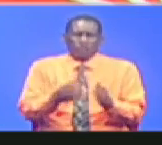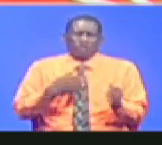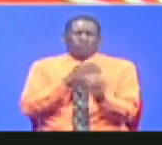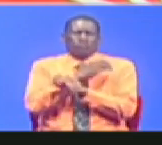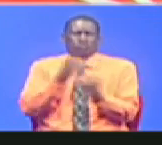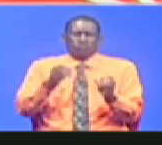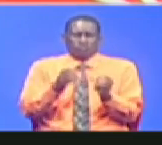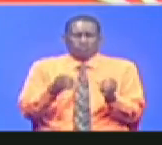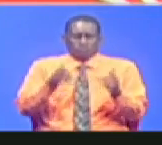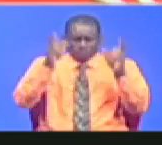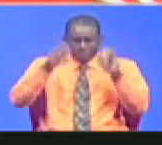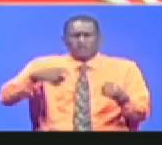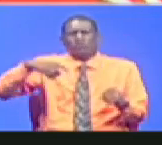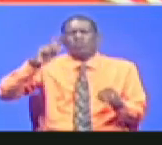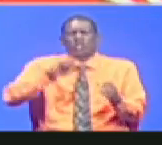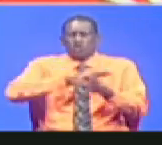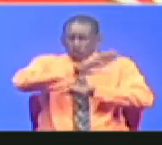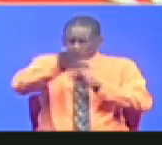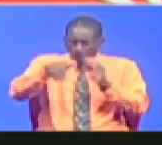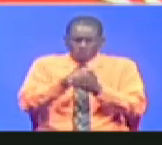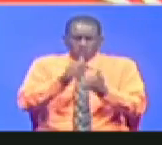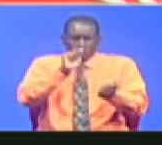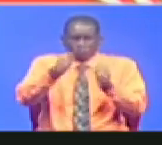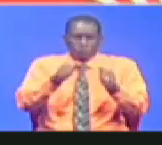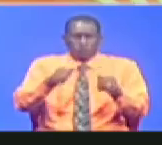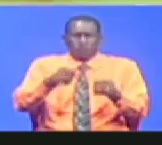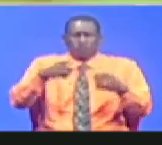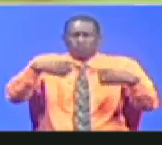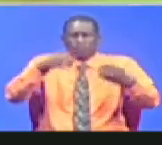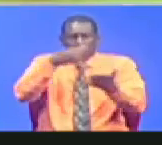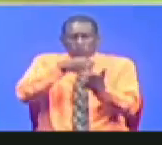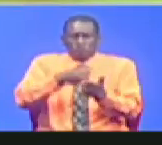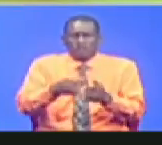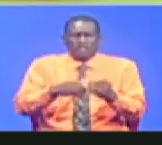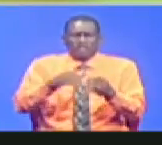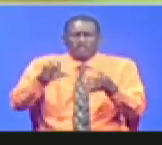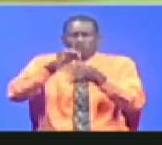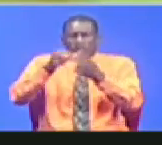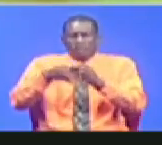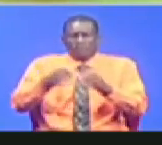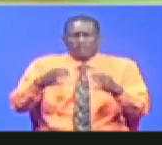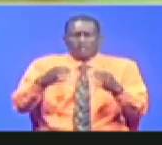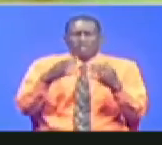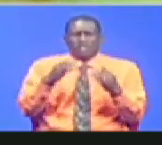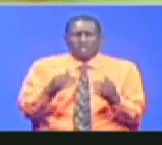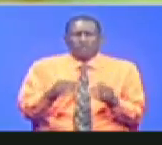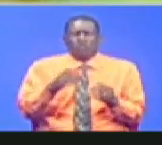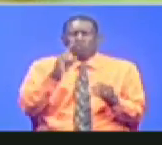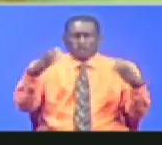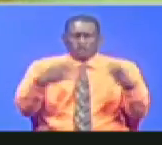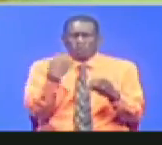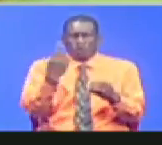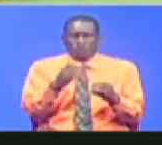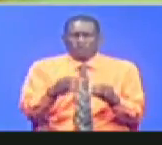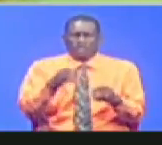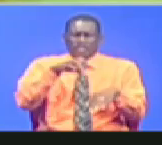have to win all the matches for us to qualify for the championship. The round robin tournament will see only one team clinch the sole ticket to